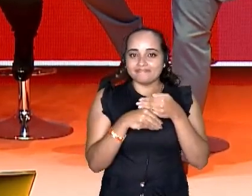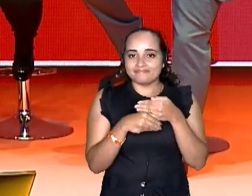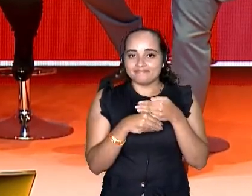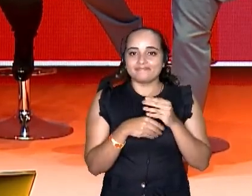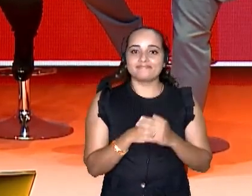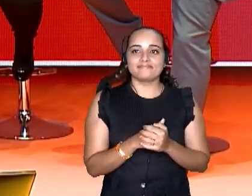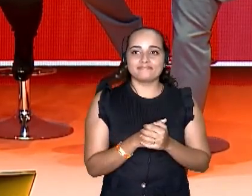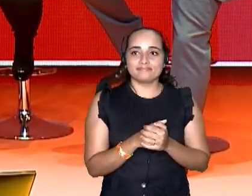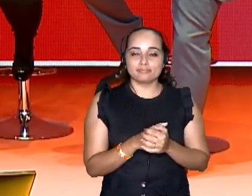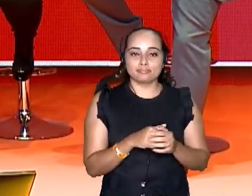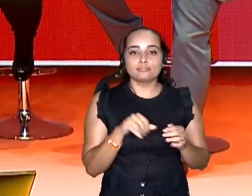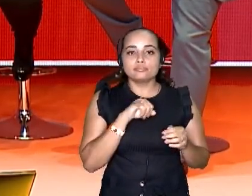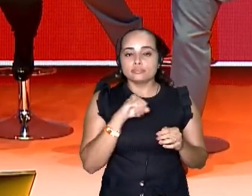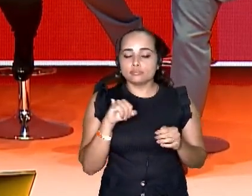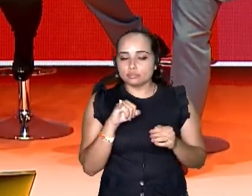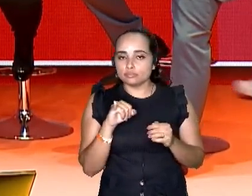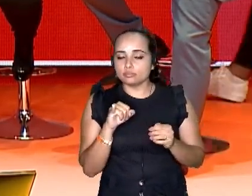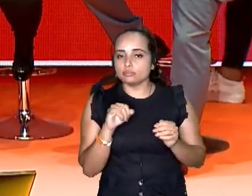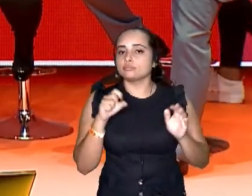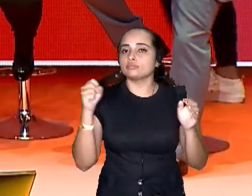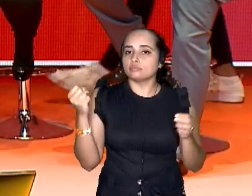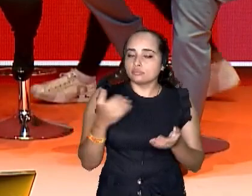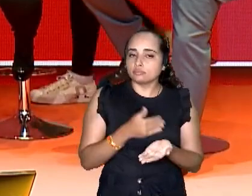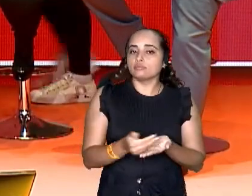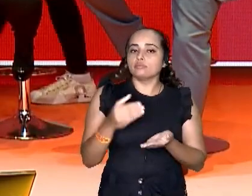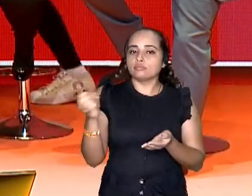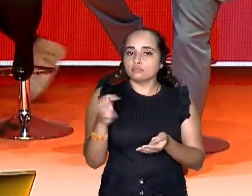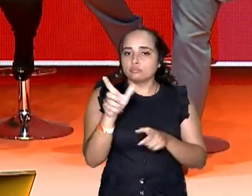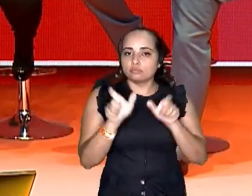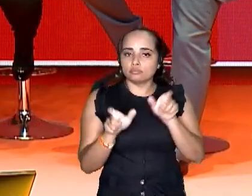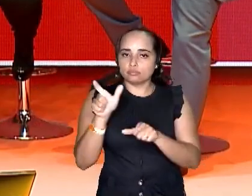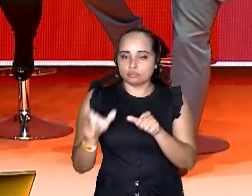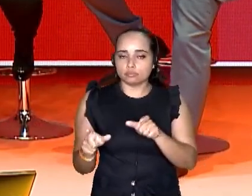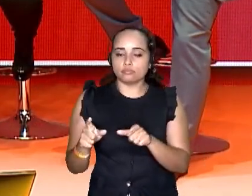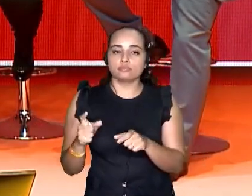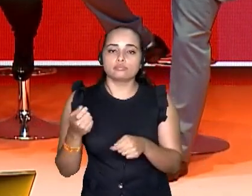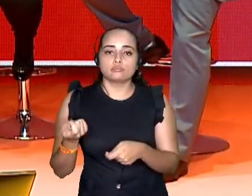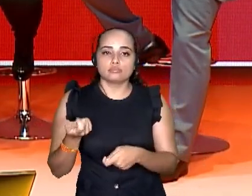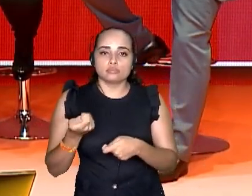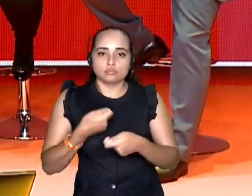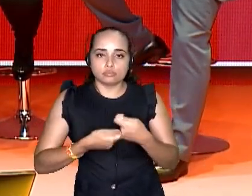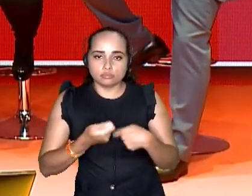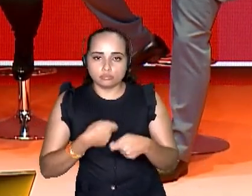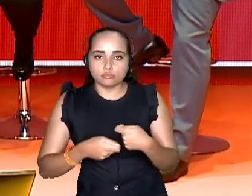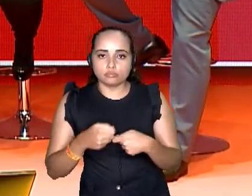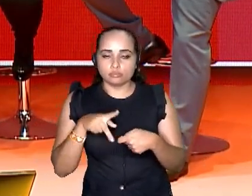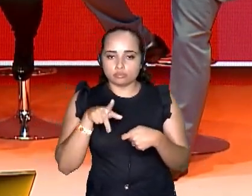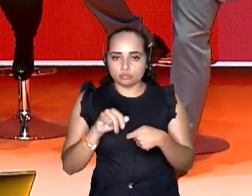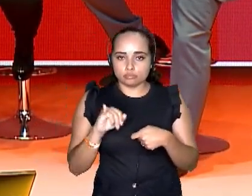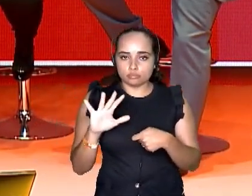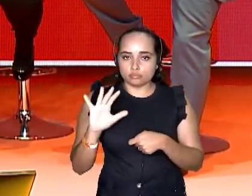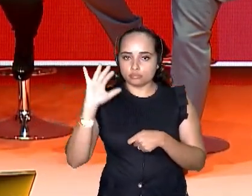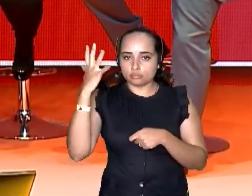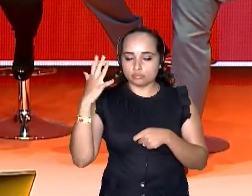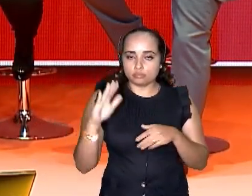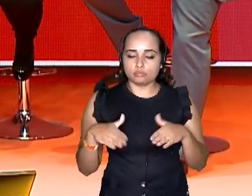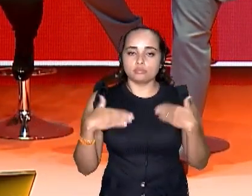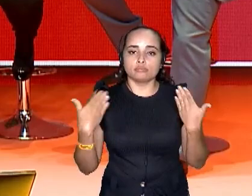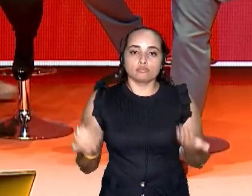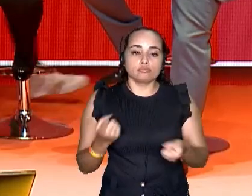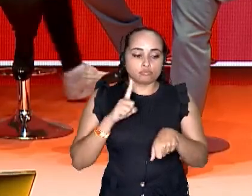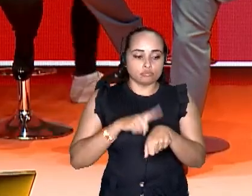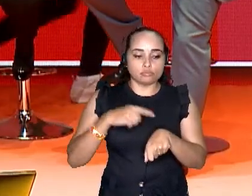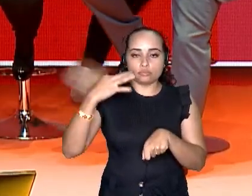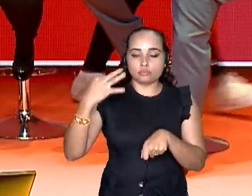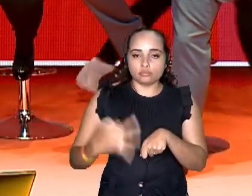introduction of the new business model trigger business disruption? And what is the right time to begin the analysis, in